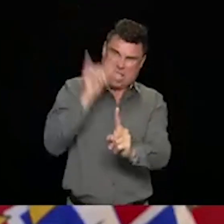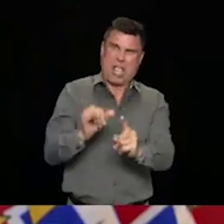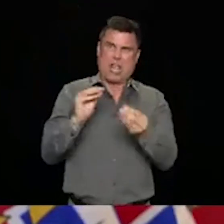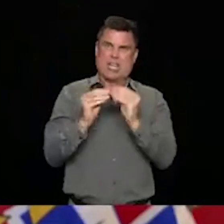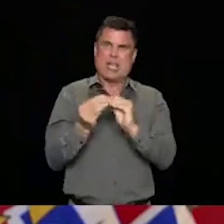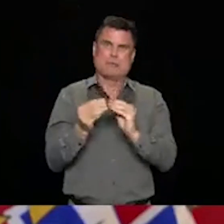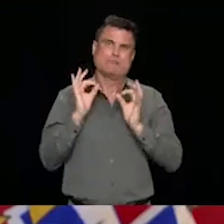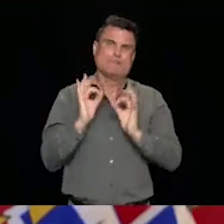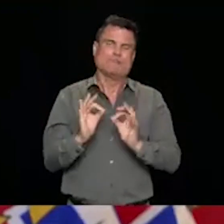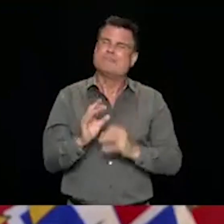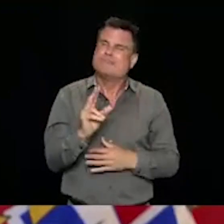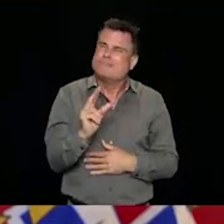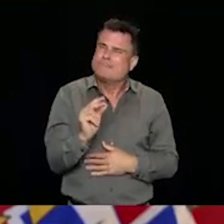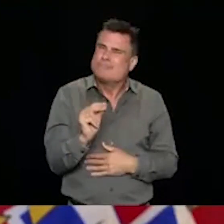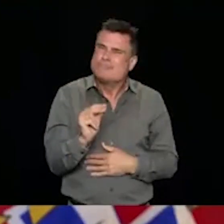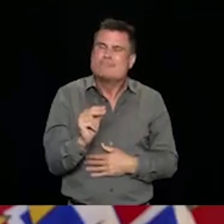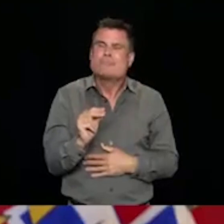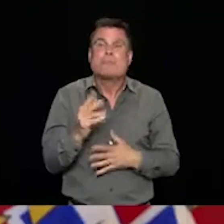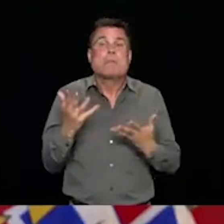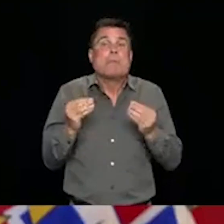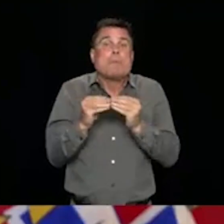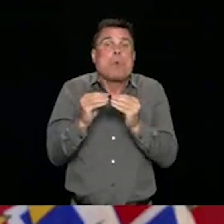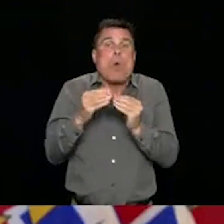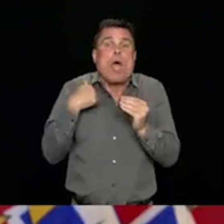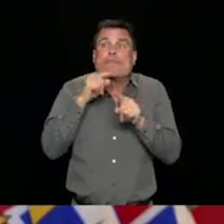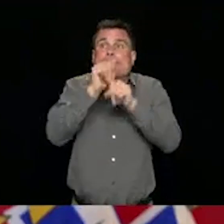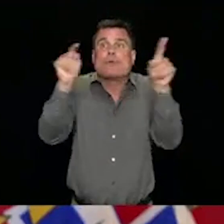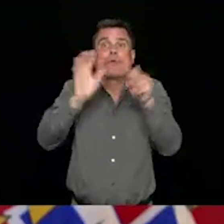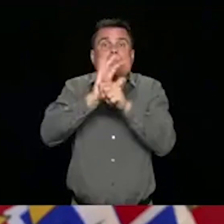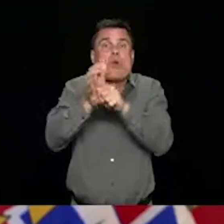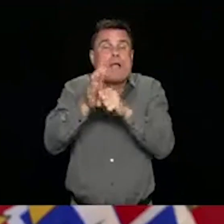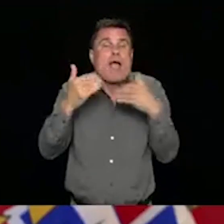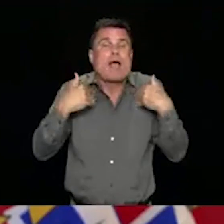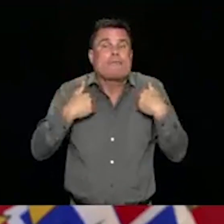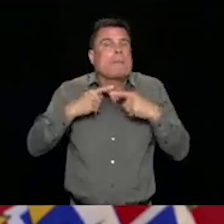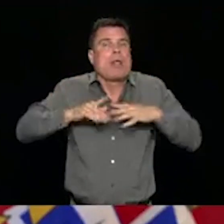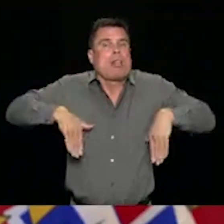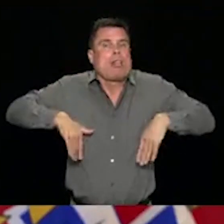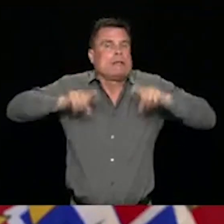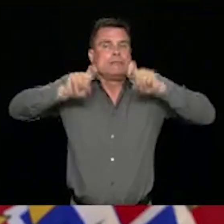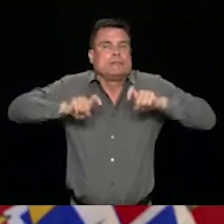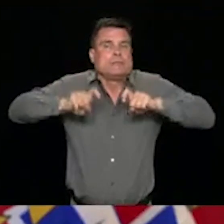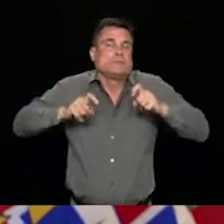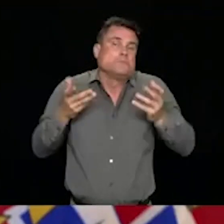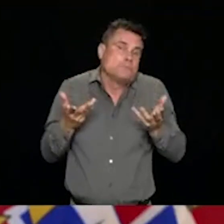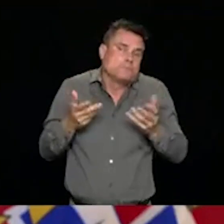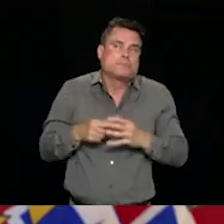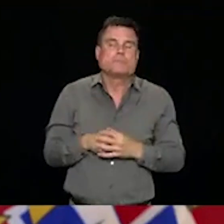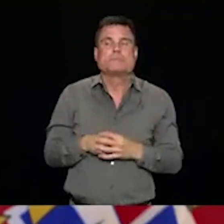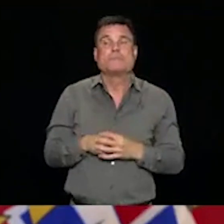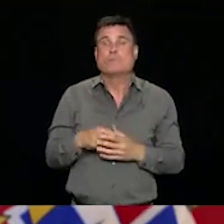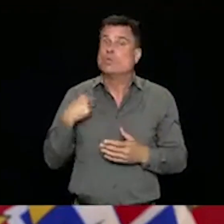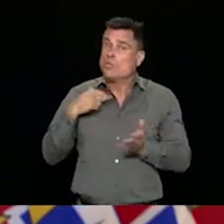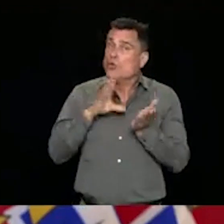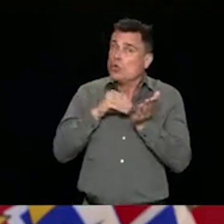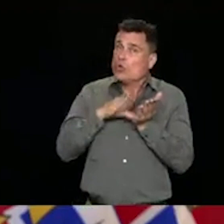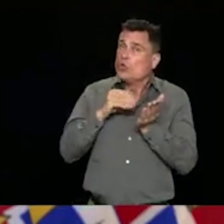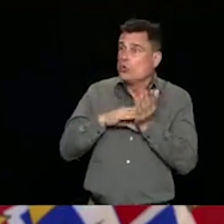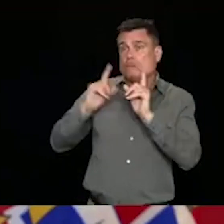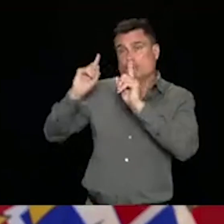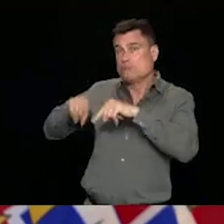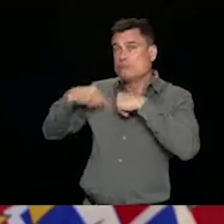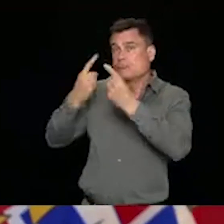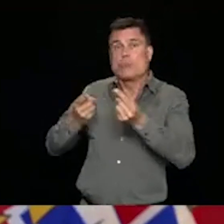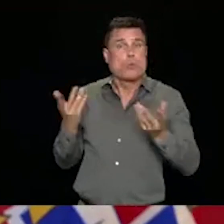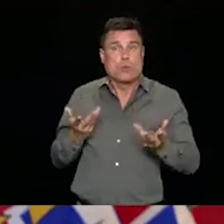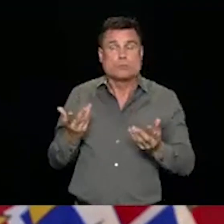people, you know, what percentage of the community of our population has actually been affected by this. And we also know, as we've learned from this